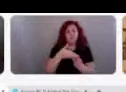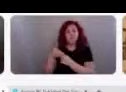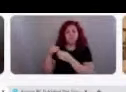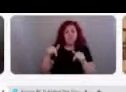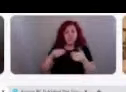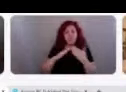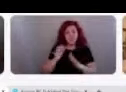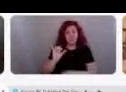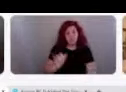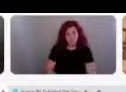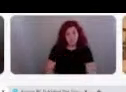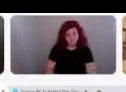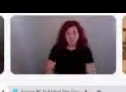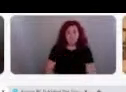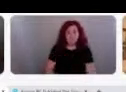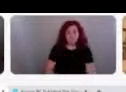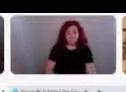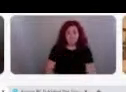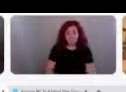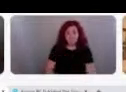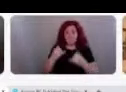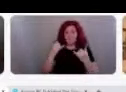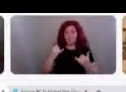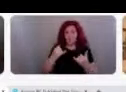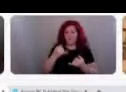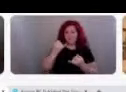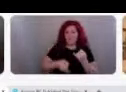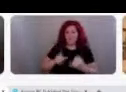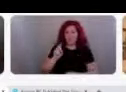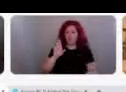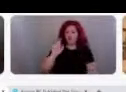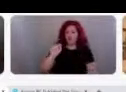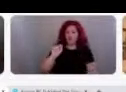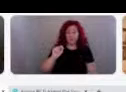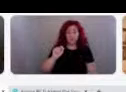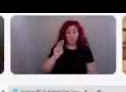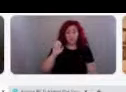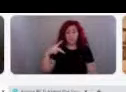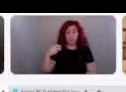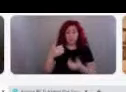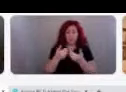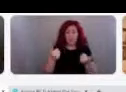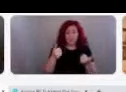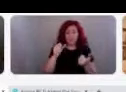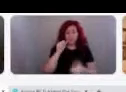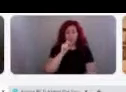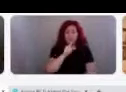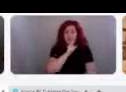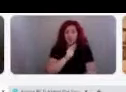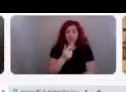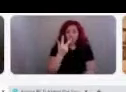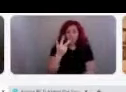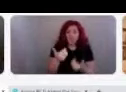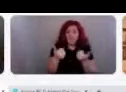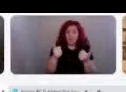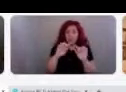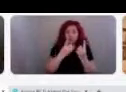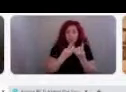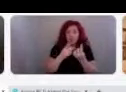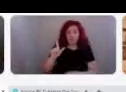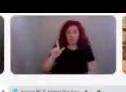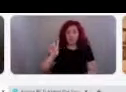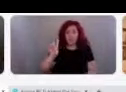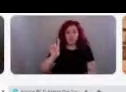well the current final draft map splits scottsdale into three legislative districts as you've heard and know across city and